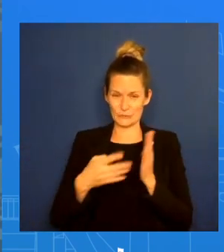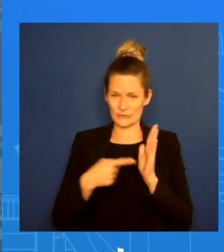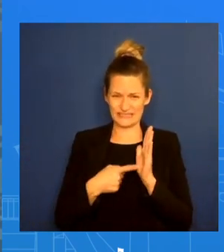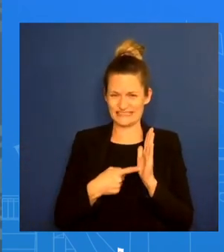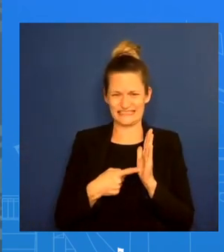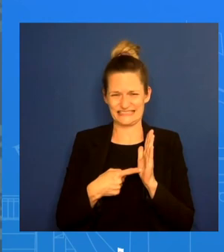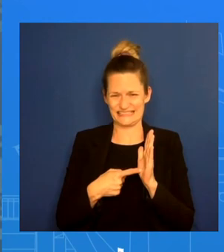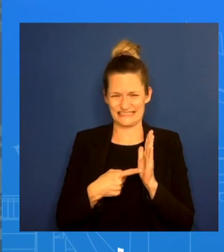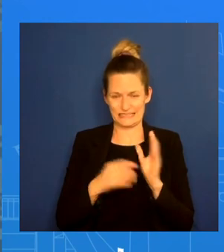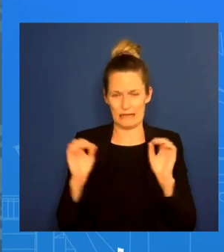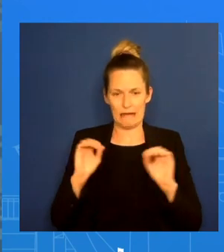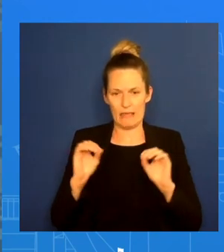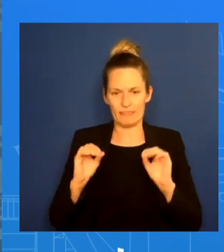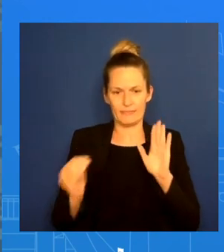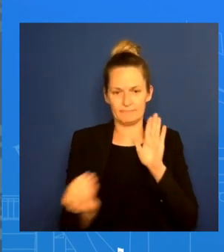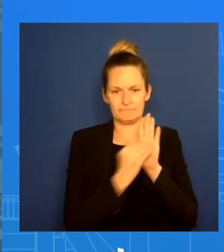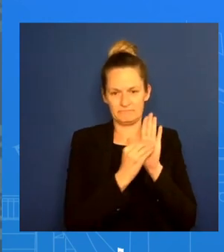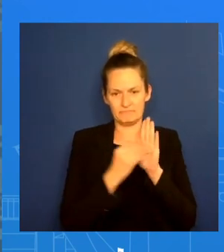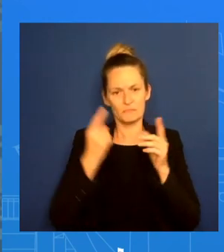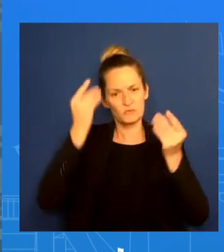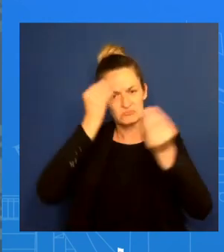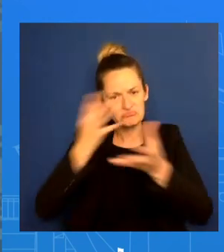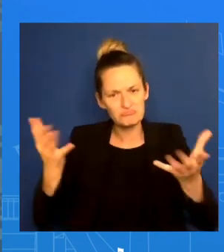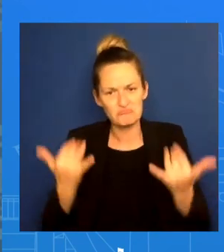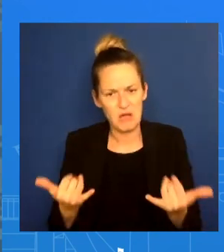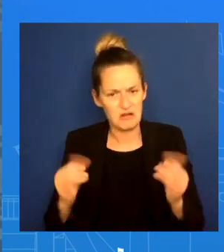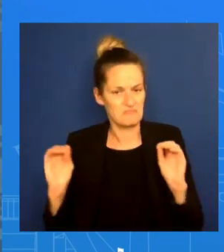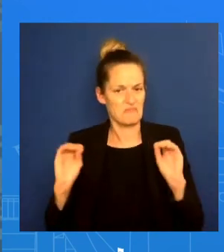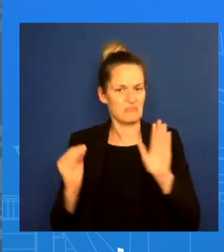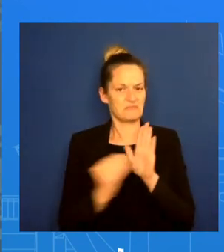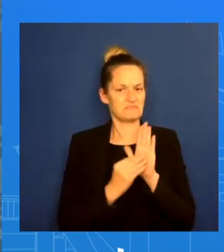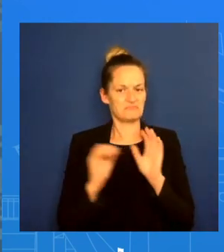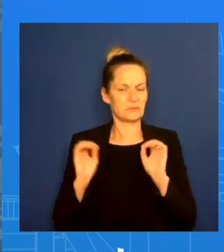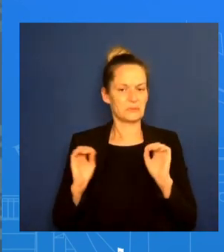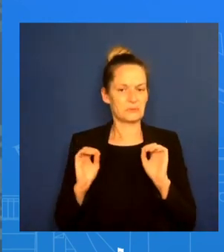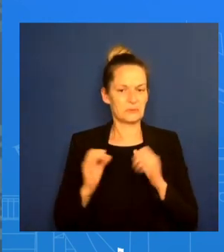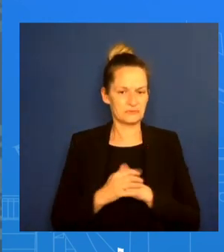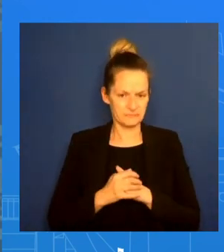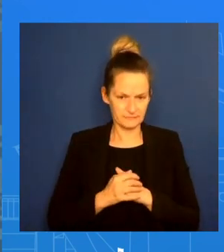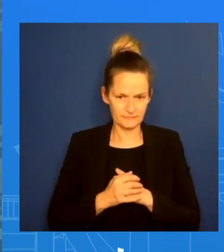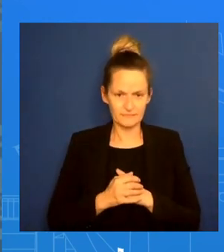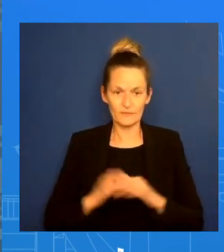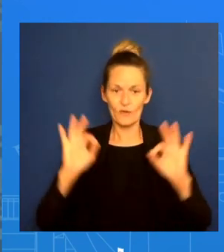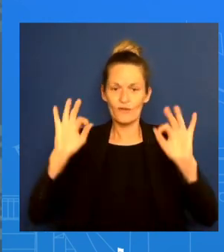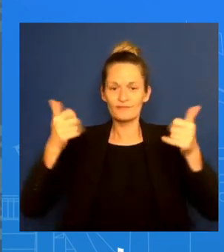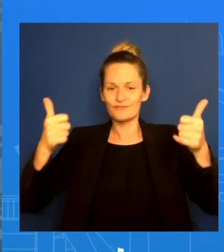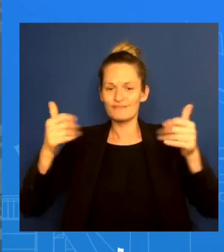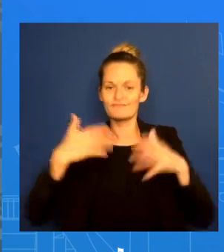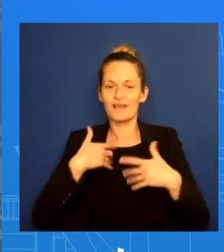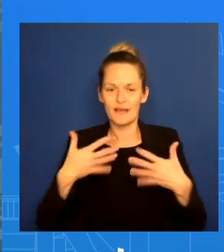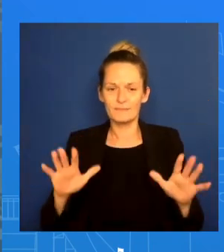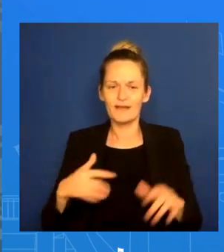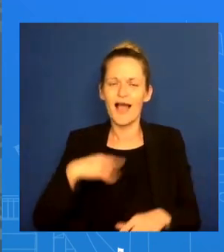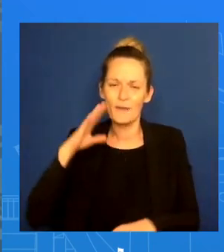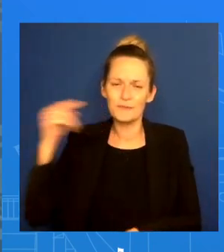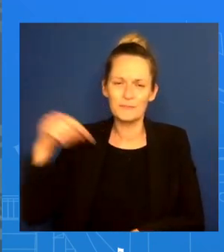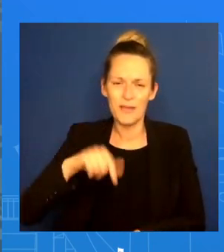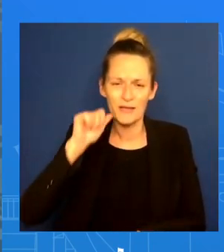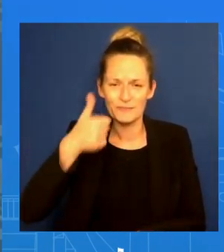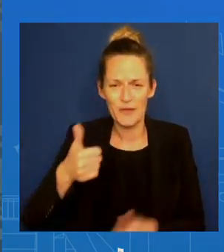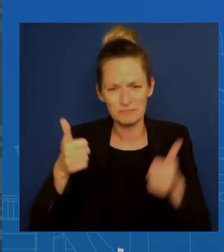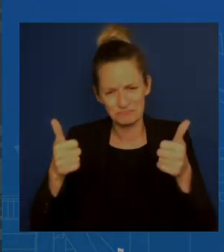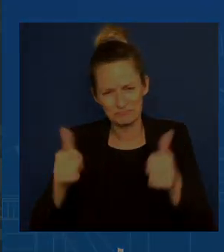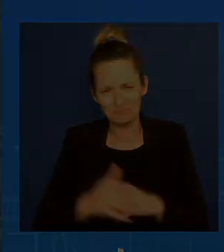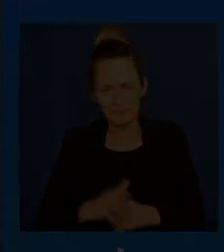share at this time on any addition to his travels in the next coming days. All right, thanks. I'll be back tomorrow, guys. We'll be back tomorrow. Thanks, everybody. Thank you.